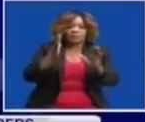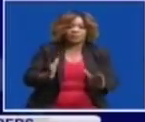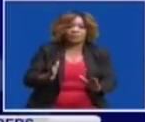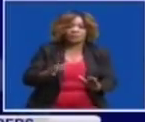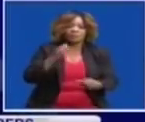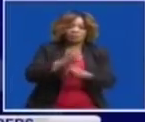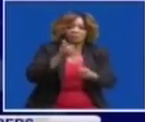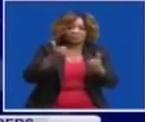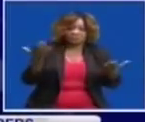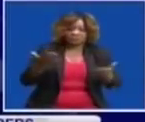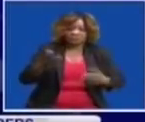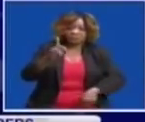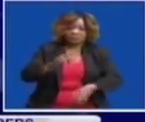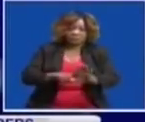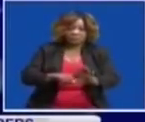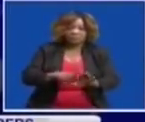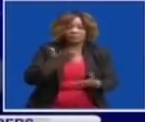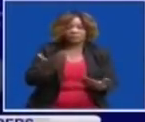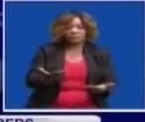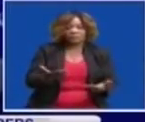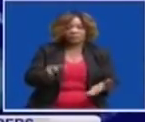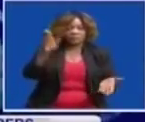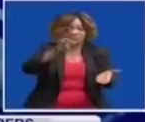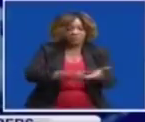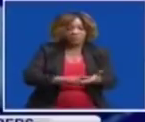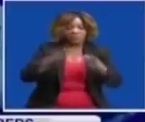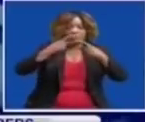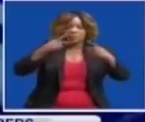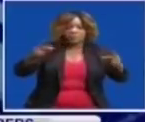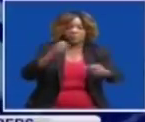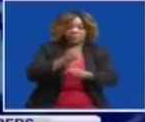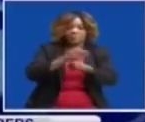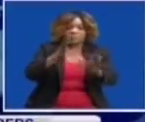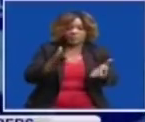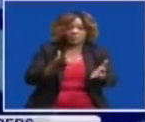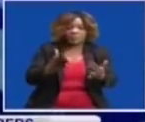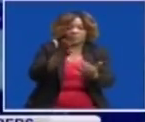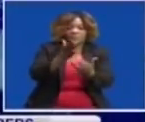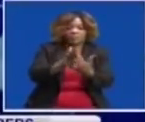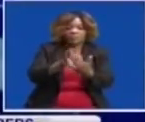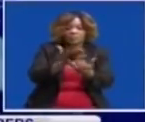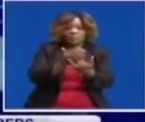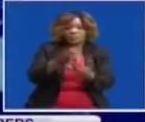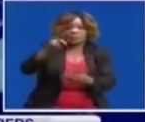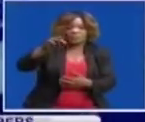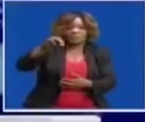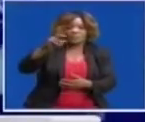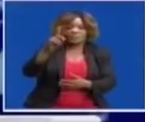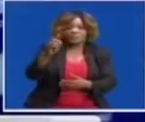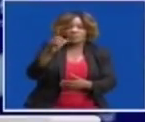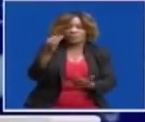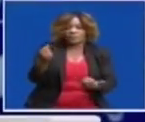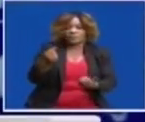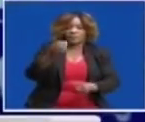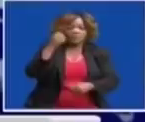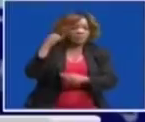be dismissed. Mr. Mushanga says he will soon be recommending to the Public Service Management Division, PSMD, for some officers